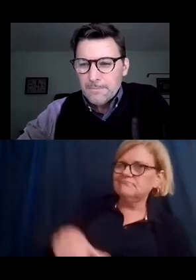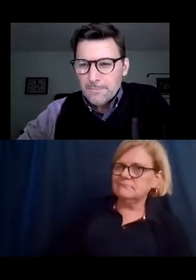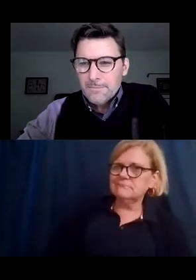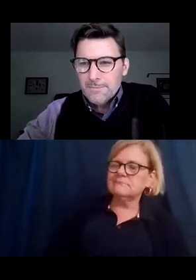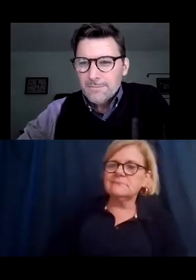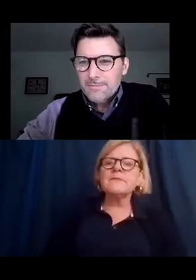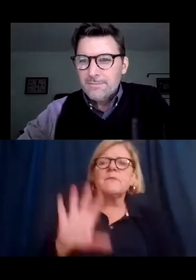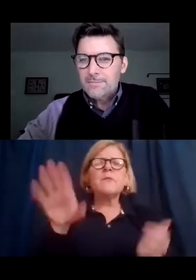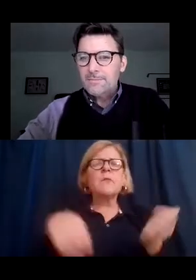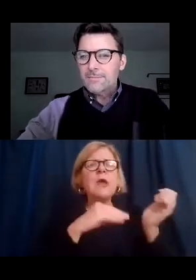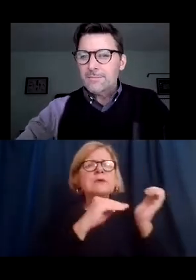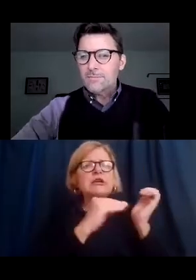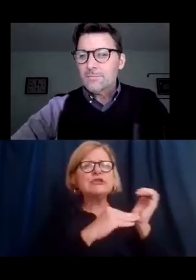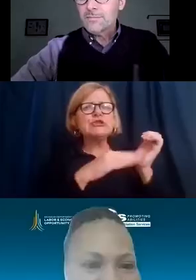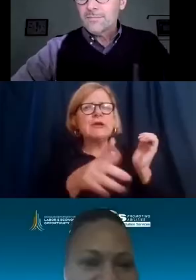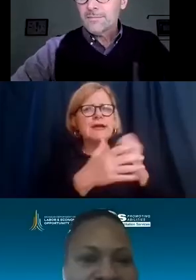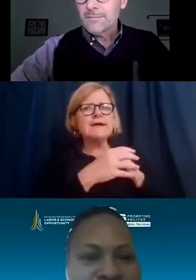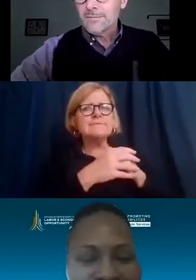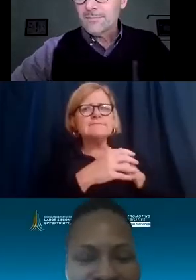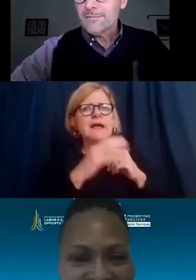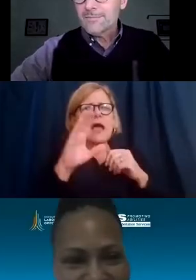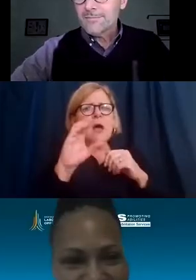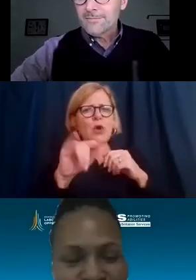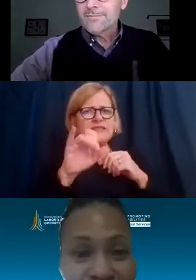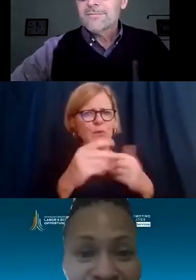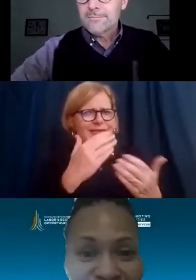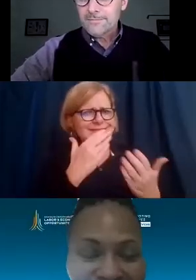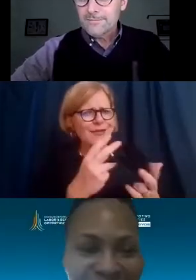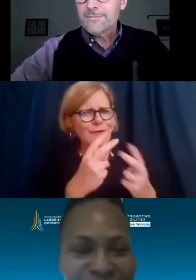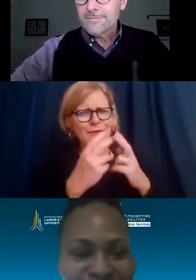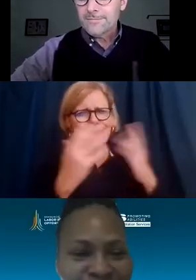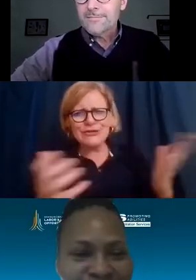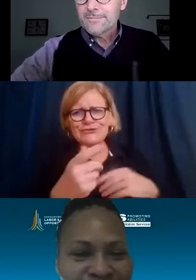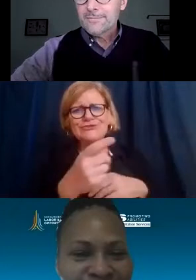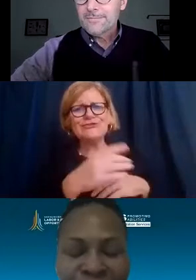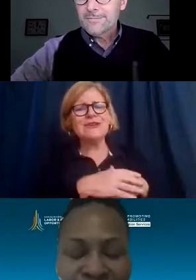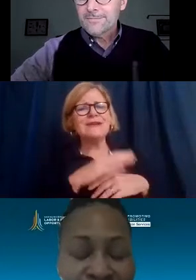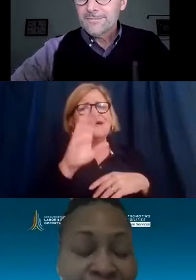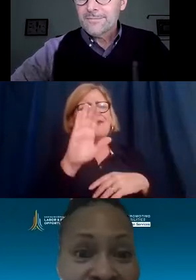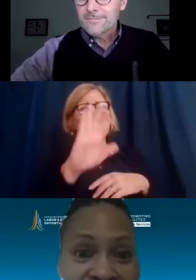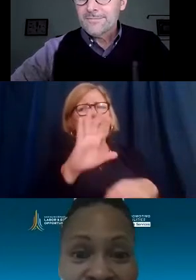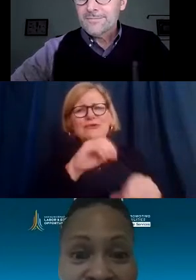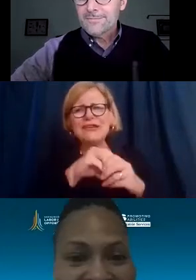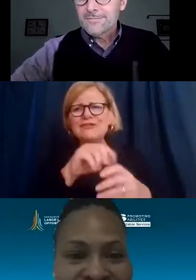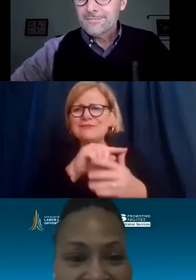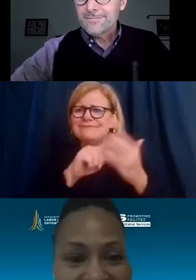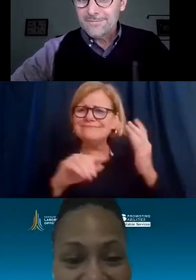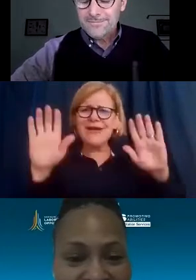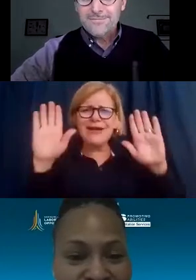Okay, well, Dr. Bowden, we thank you so much for your participation and all the